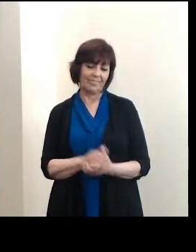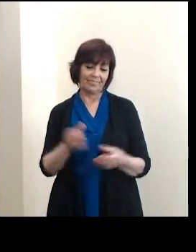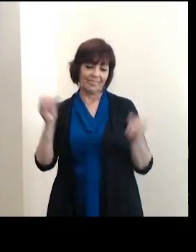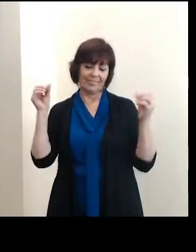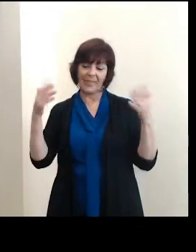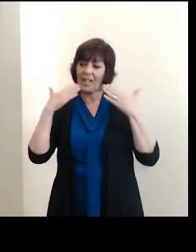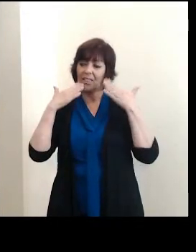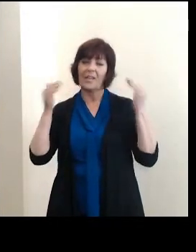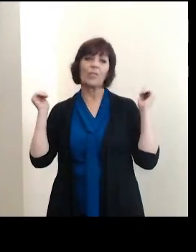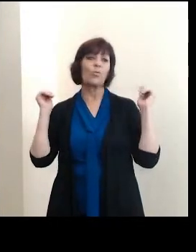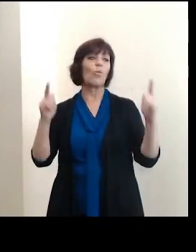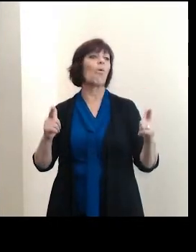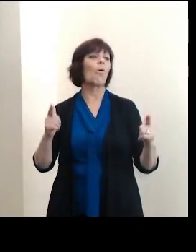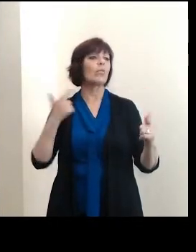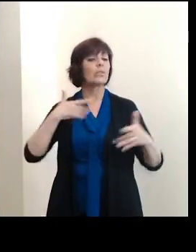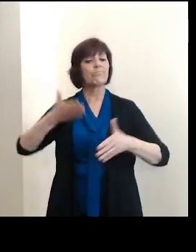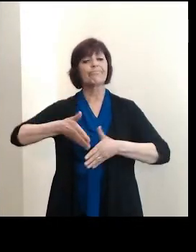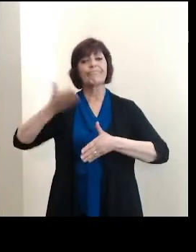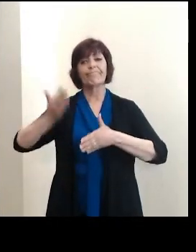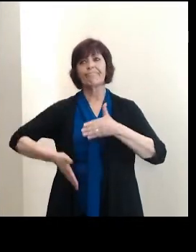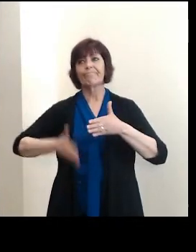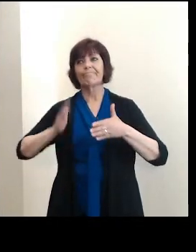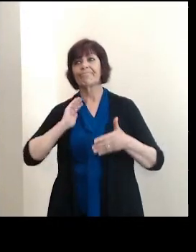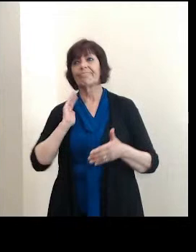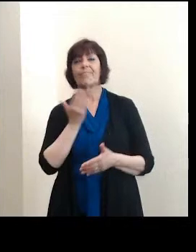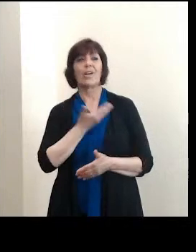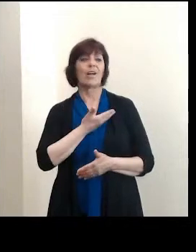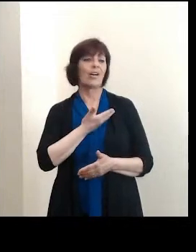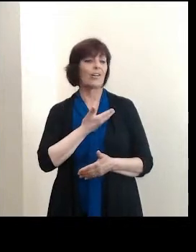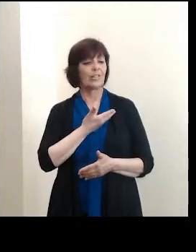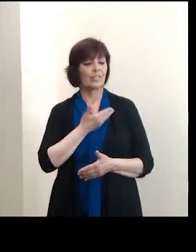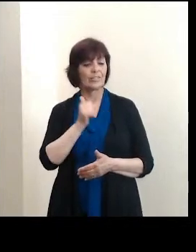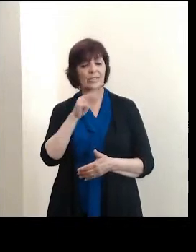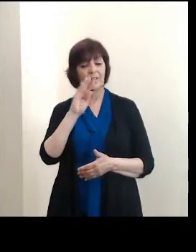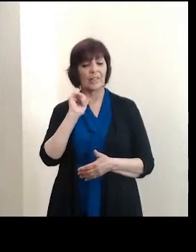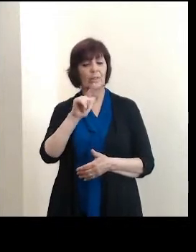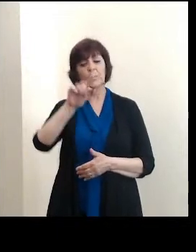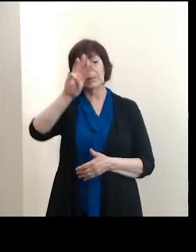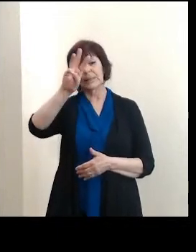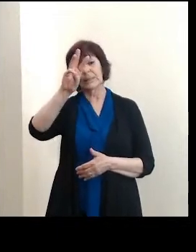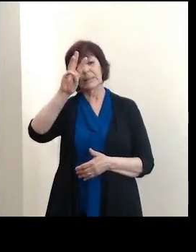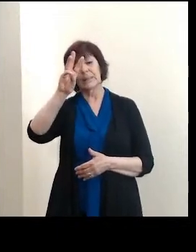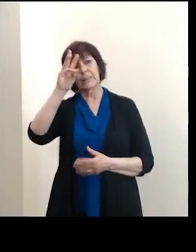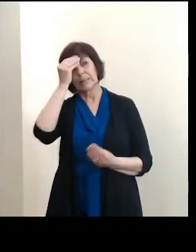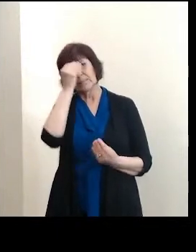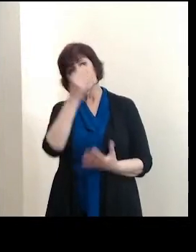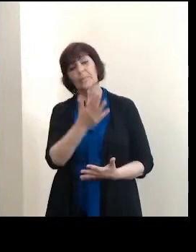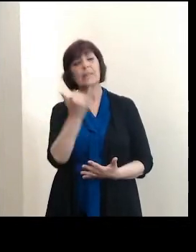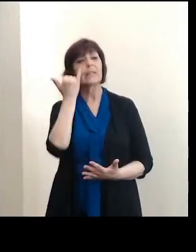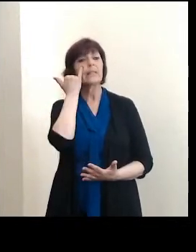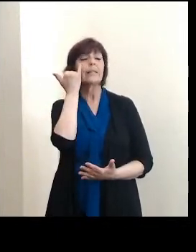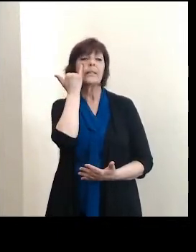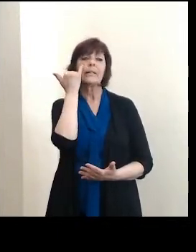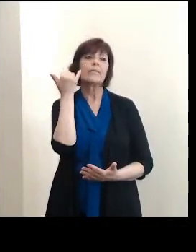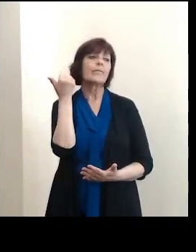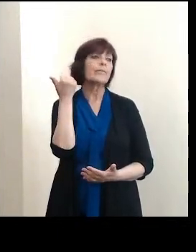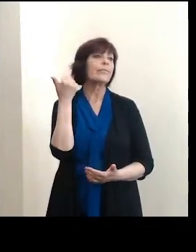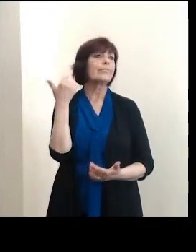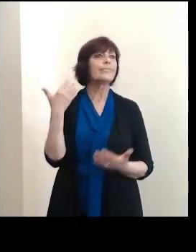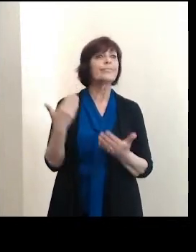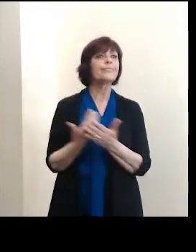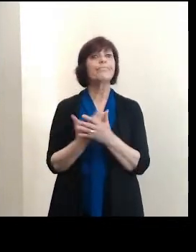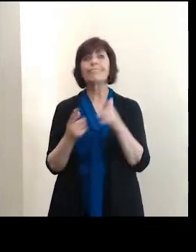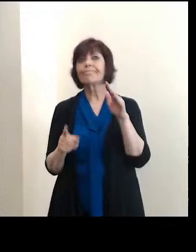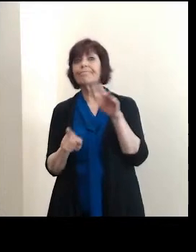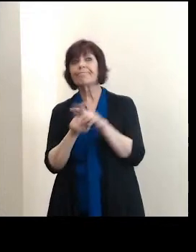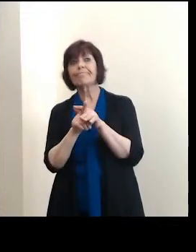Okay, thank you all. This concludes our April 6th update. We, of course, if there were any late-breaking things,